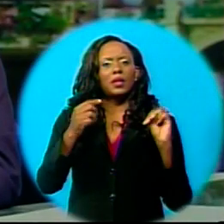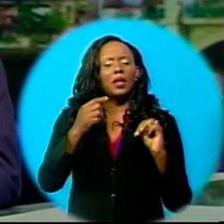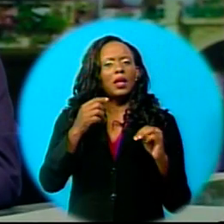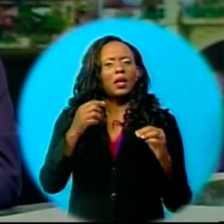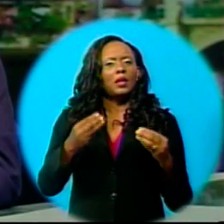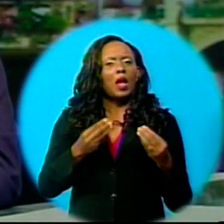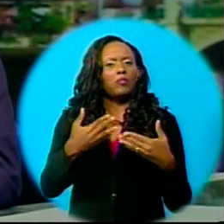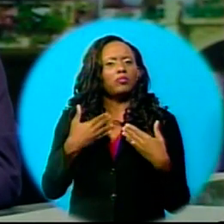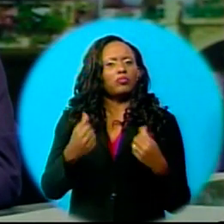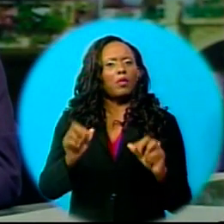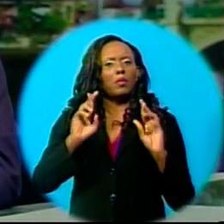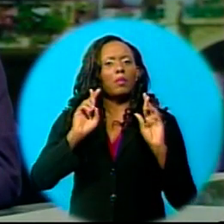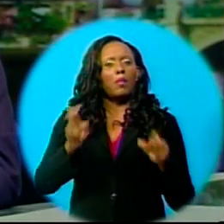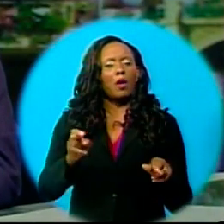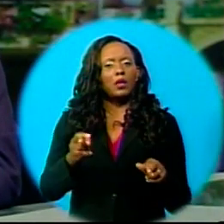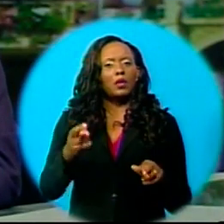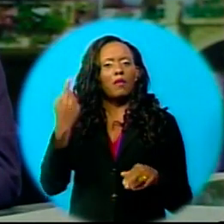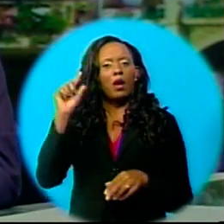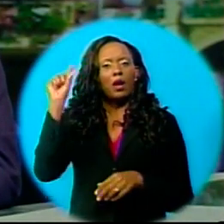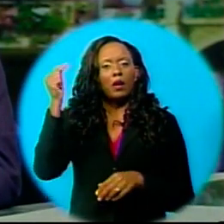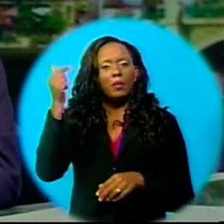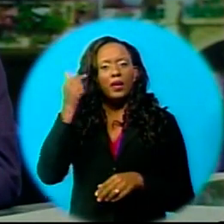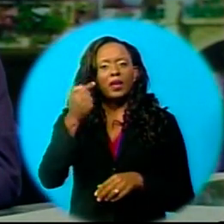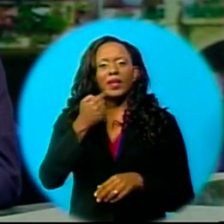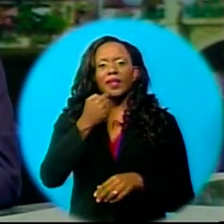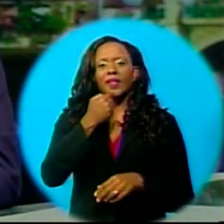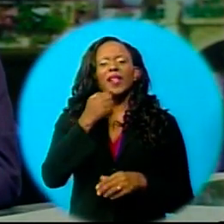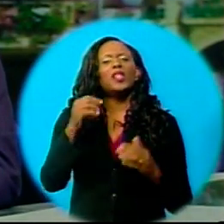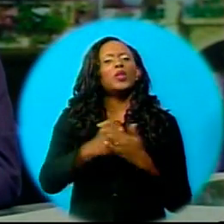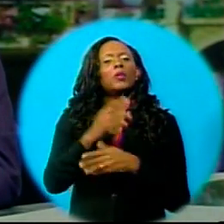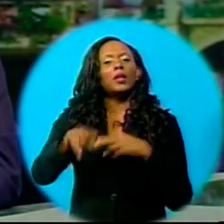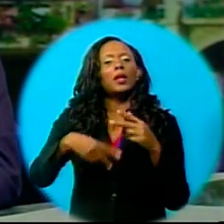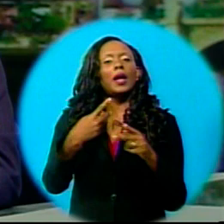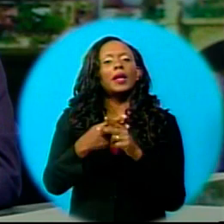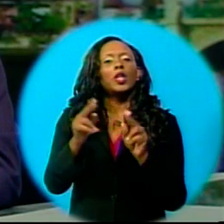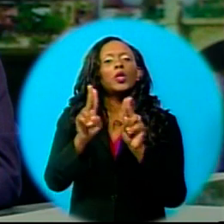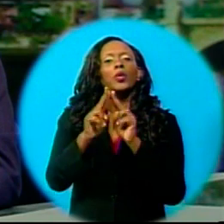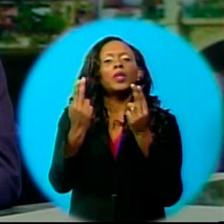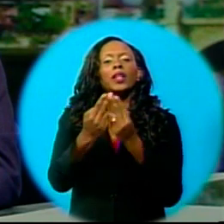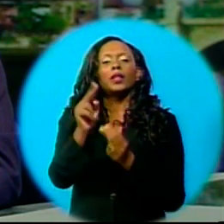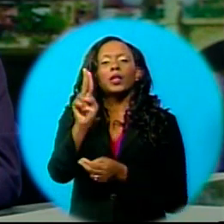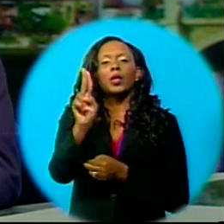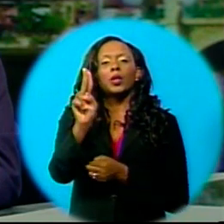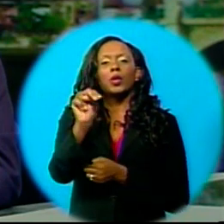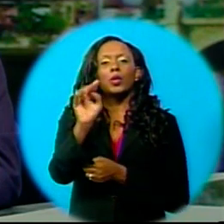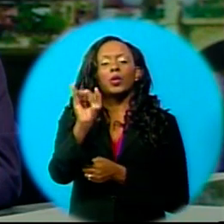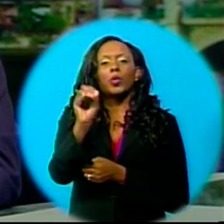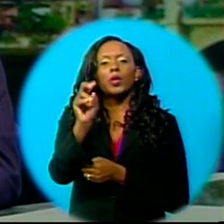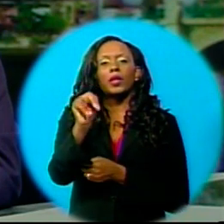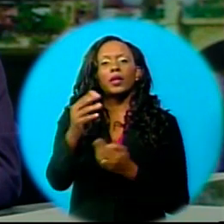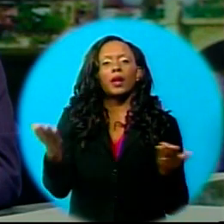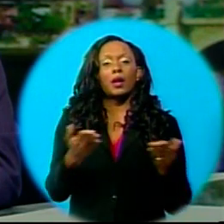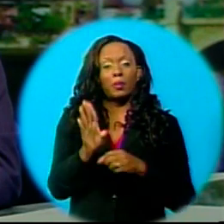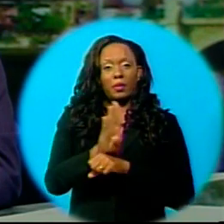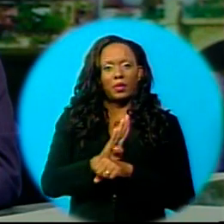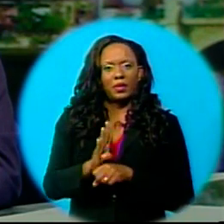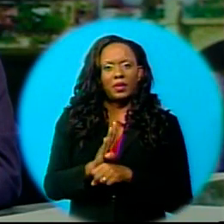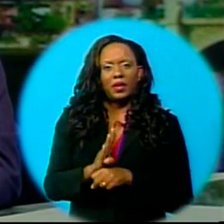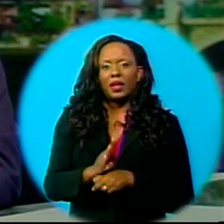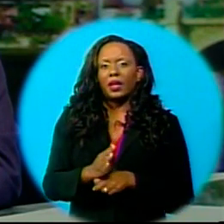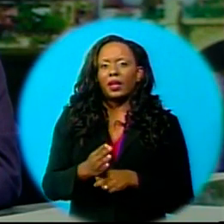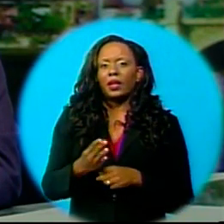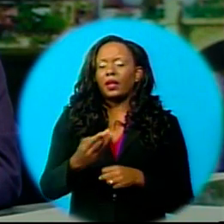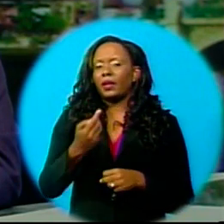strong response by government to what he has described as a new type of trade unionism in Barbados. Breaking his silence on